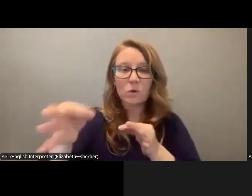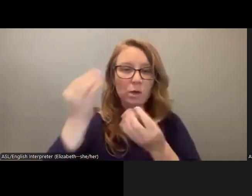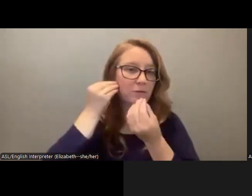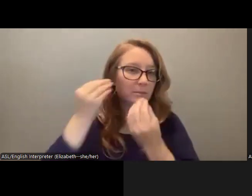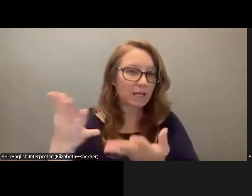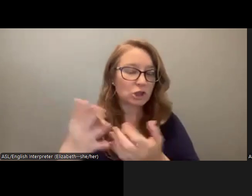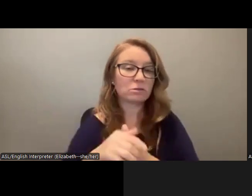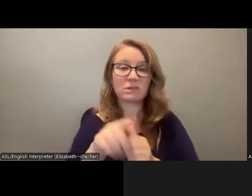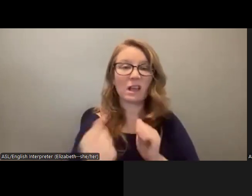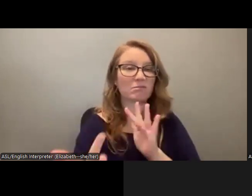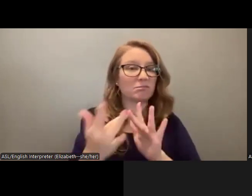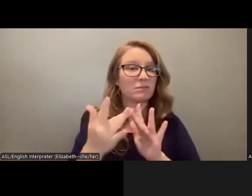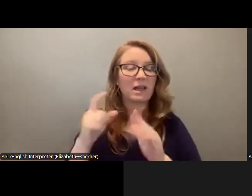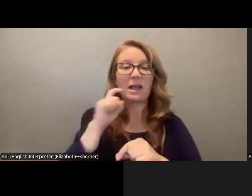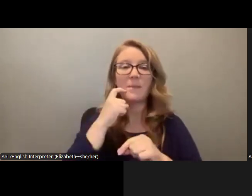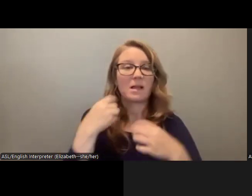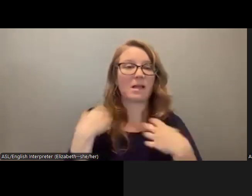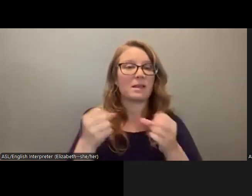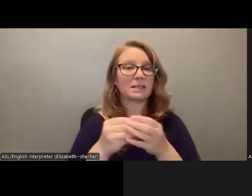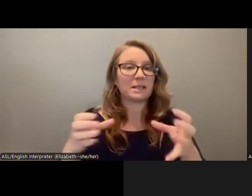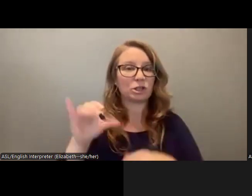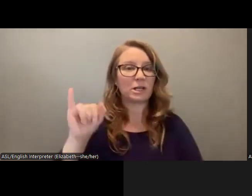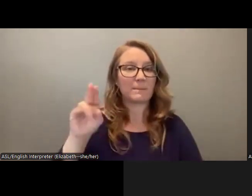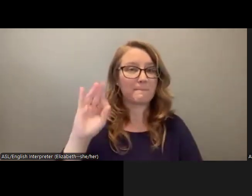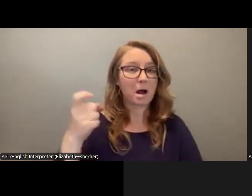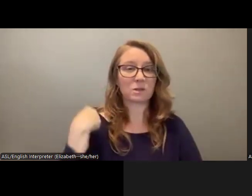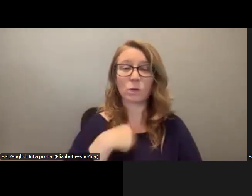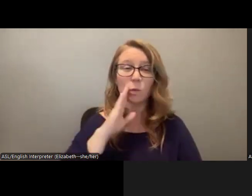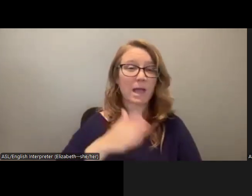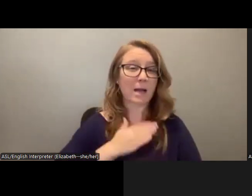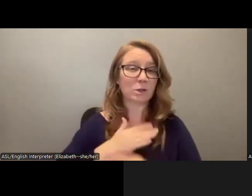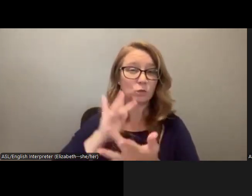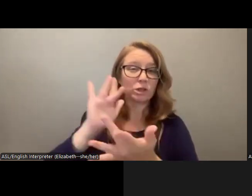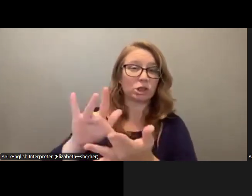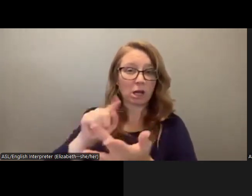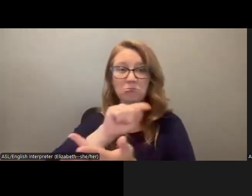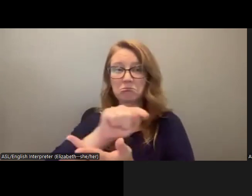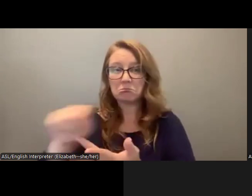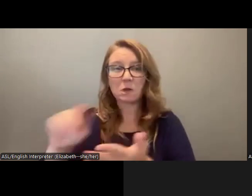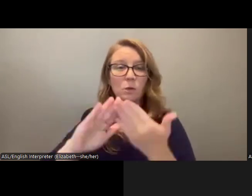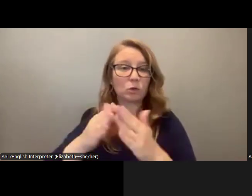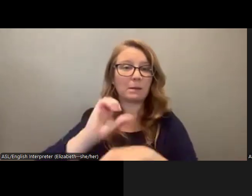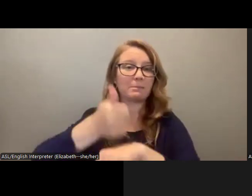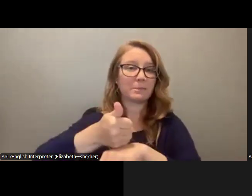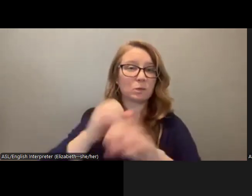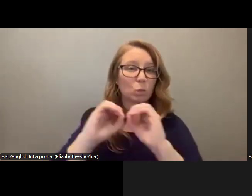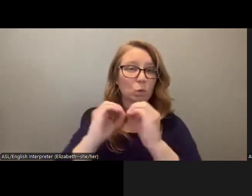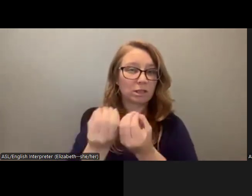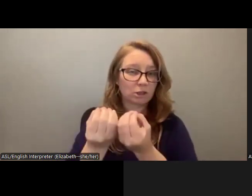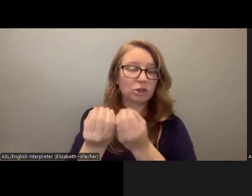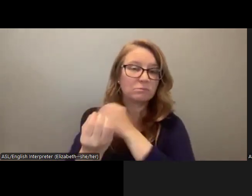and or reach out to the Apple Health Expansion inbox, we'd be happy to reach out to a community-based organization that you